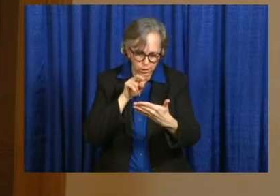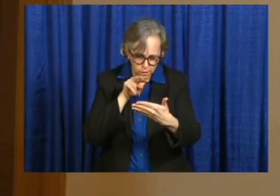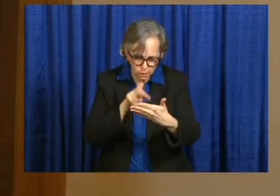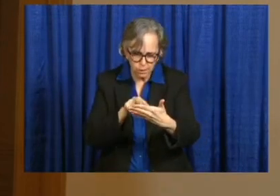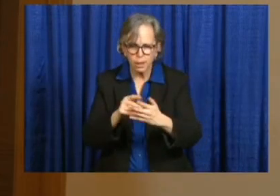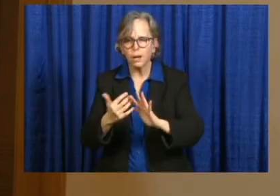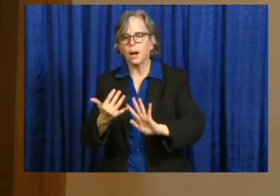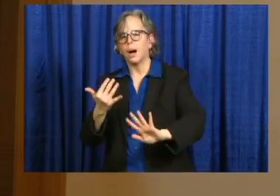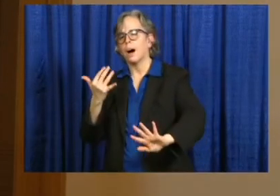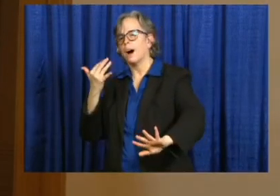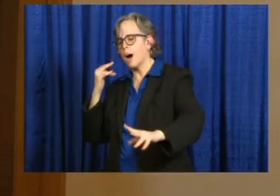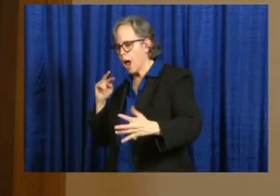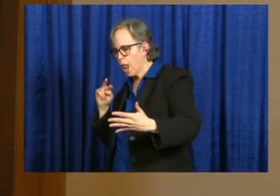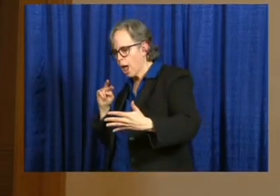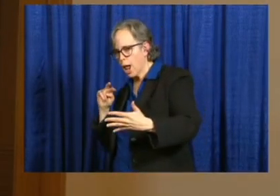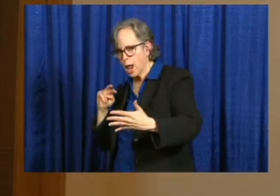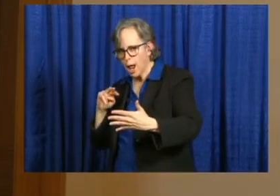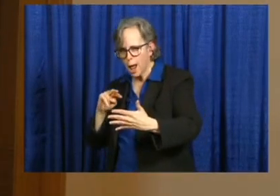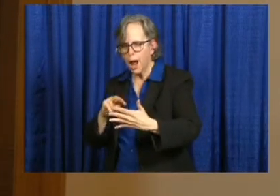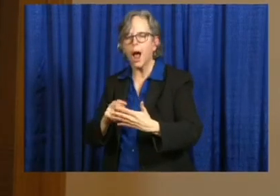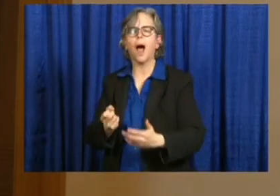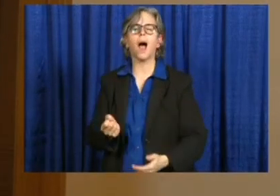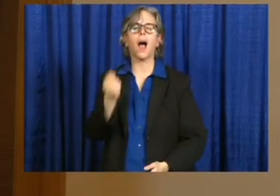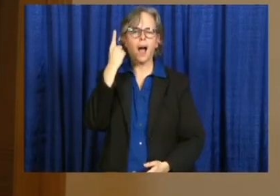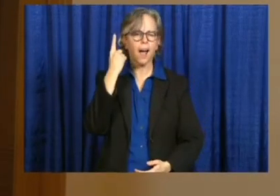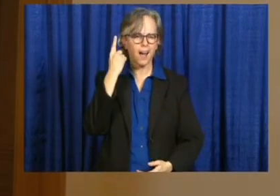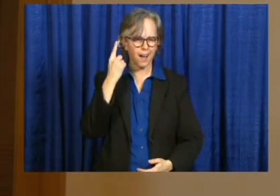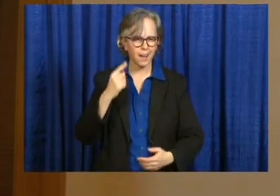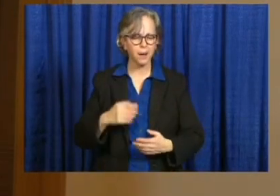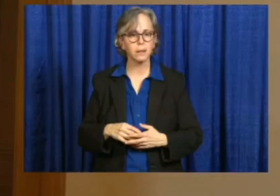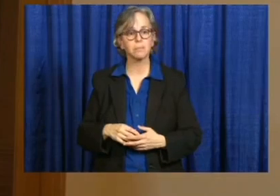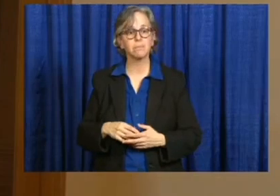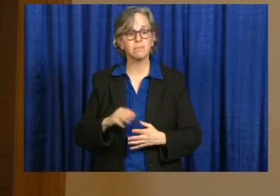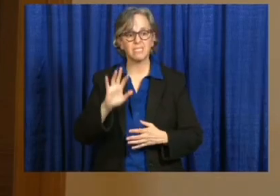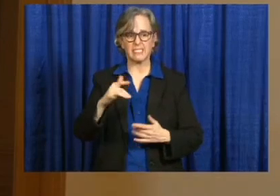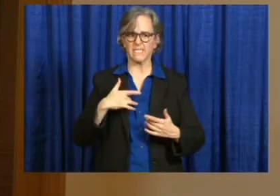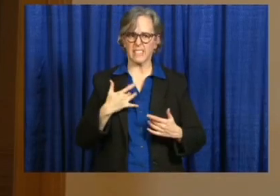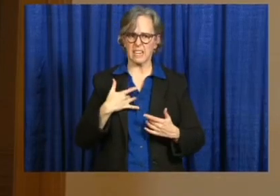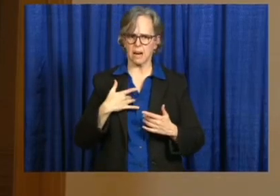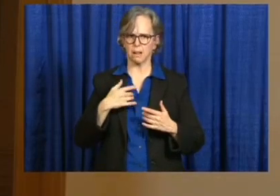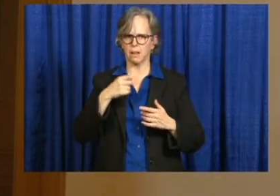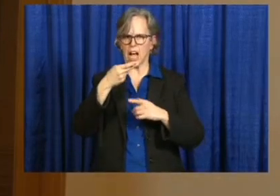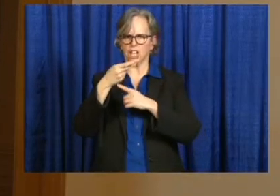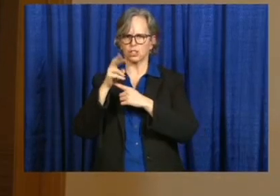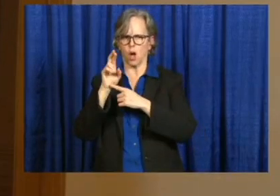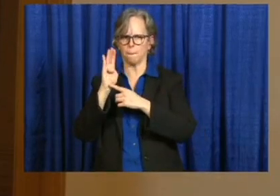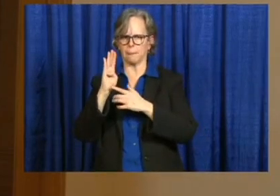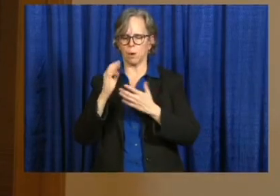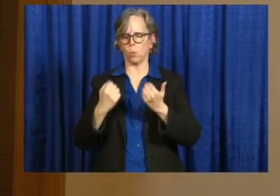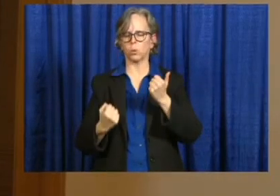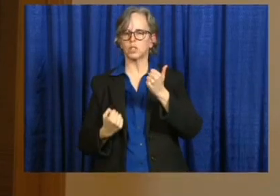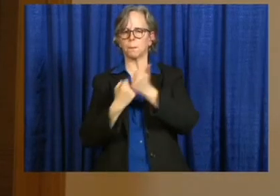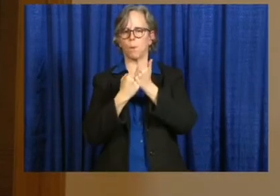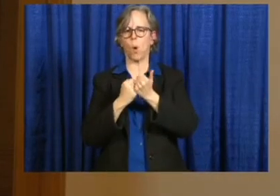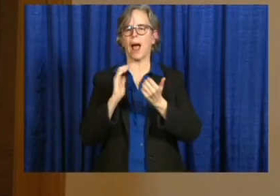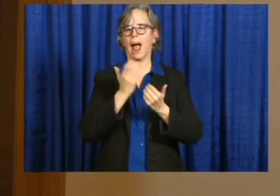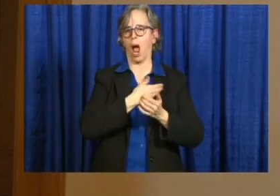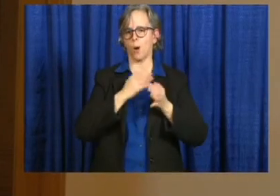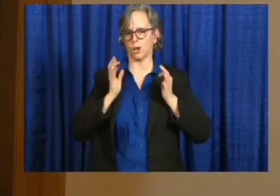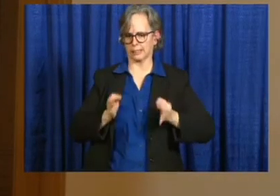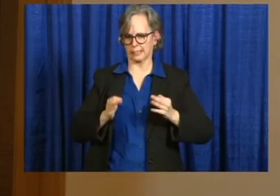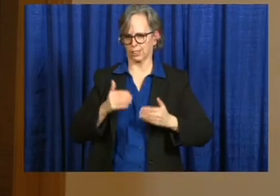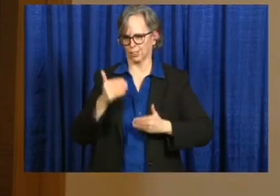is that I feel that Ohio has made the decisive moves it made at the right time. And it talked a lot